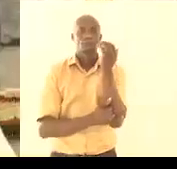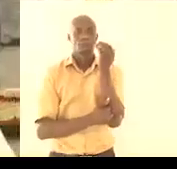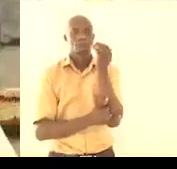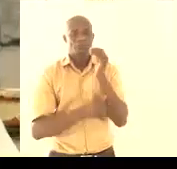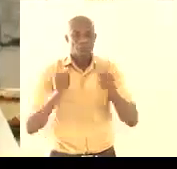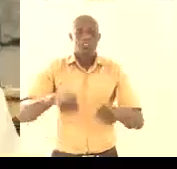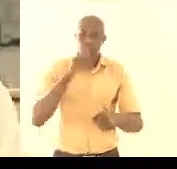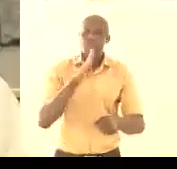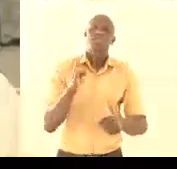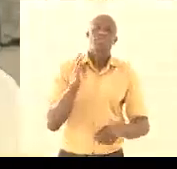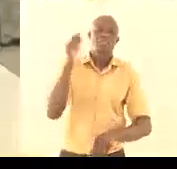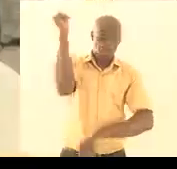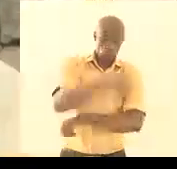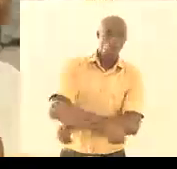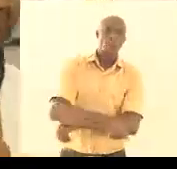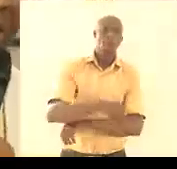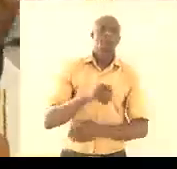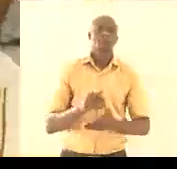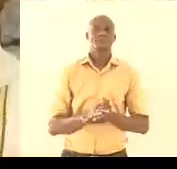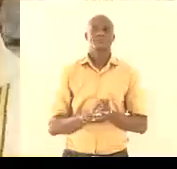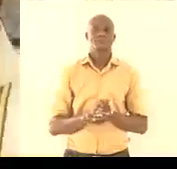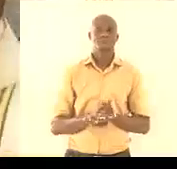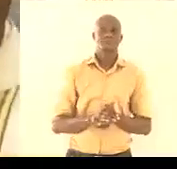be, whether it be